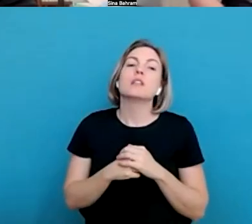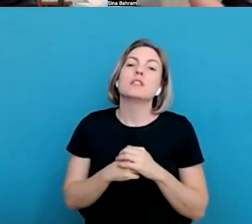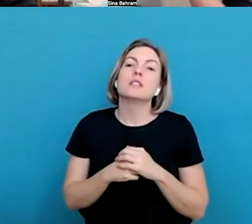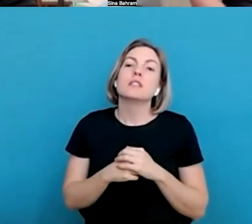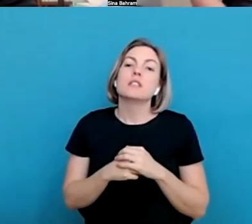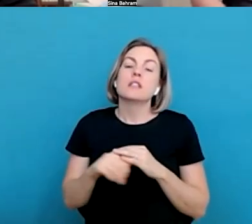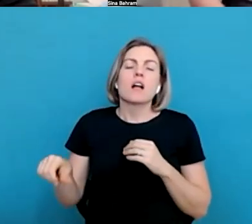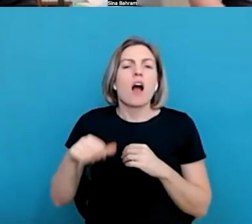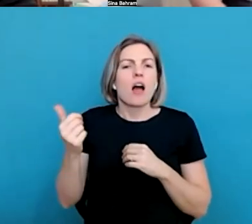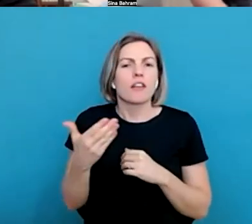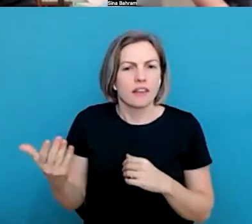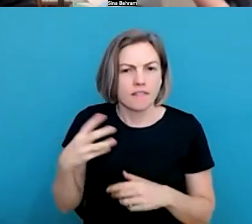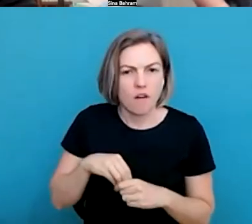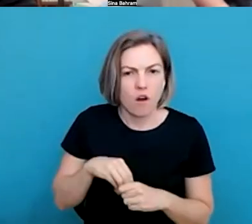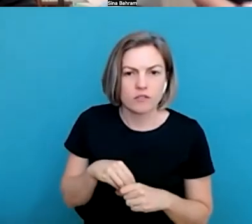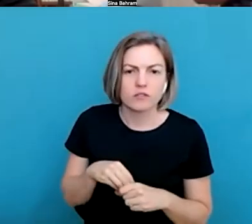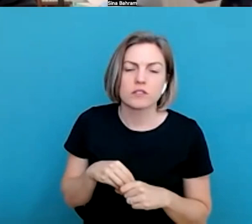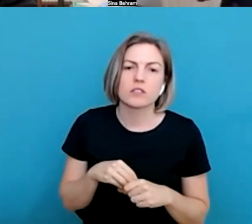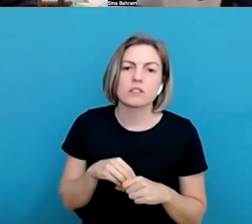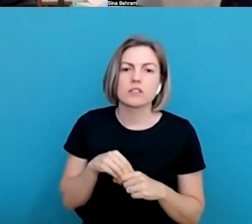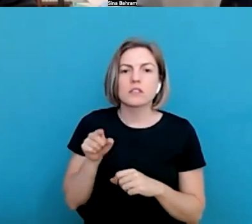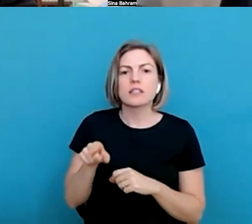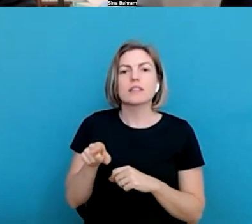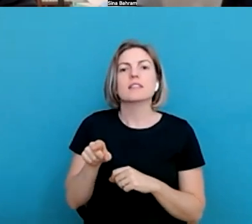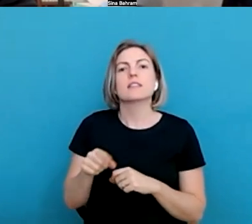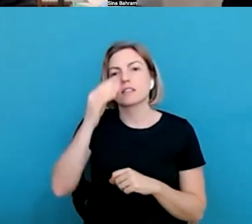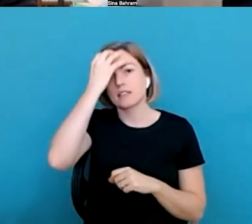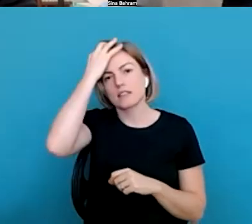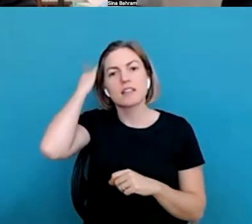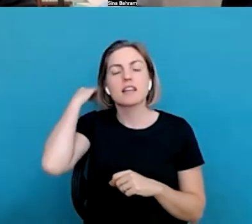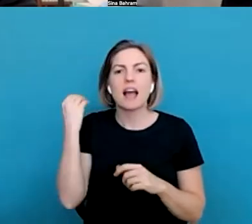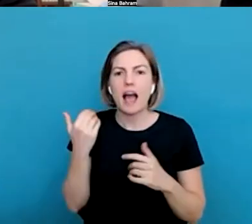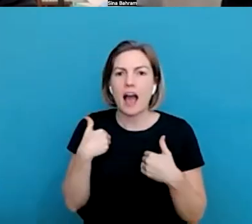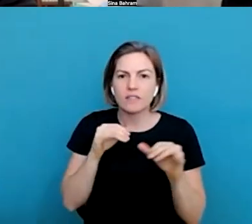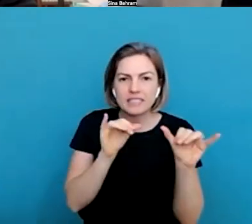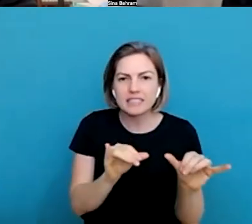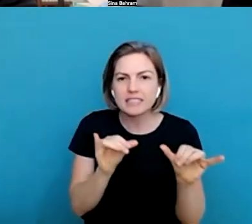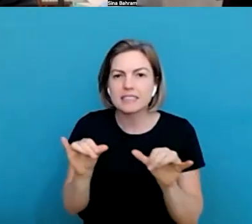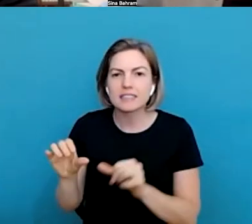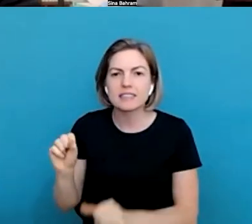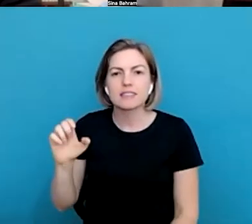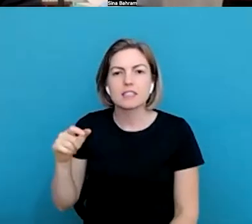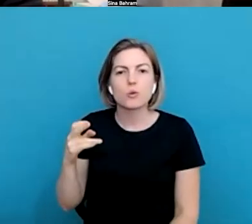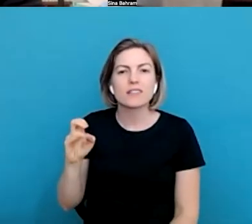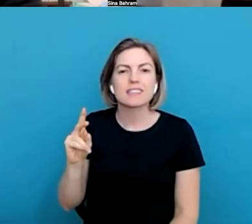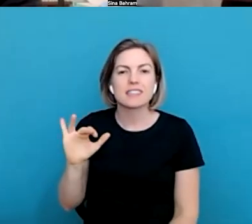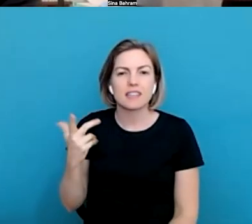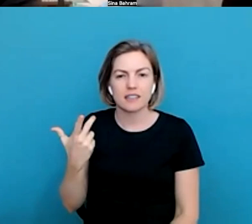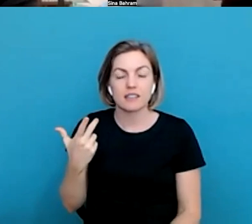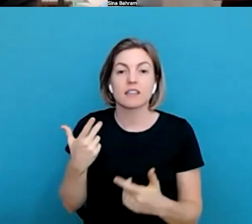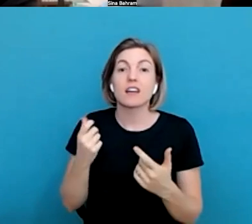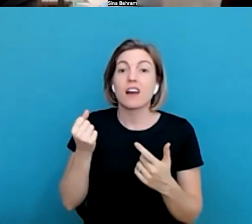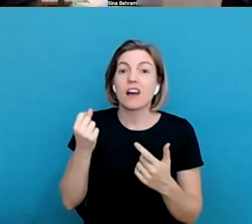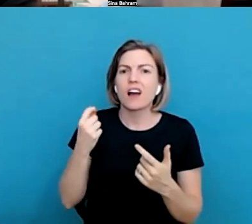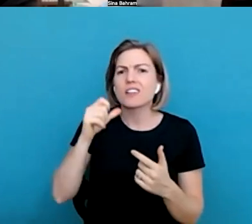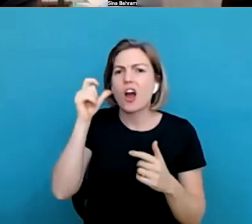that comes into play here is that there's a sequencing for this. We're not imagining a world where overnight we